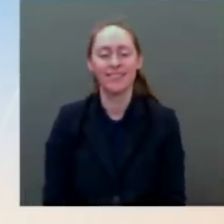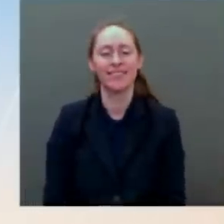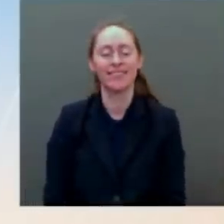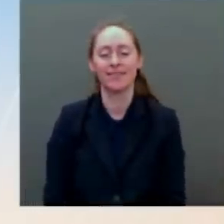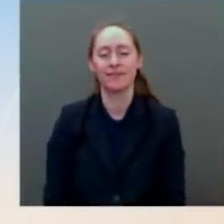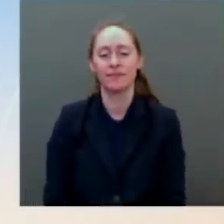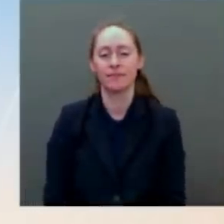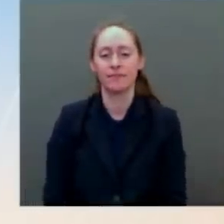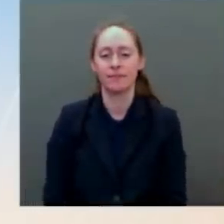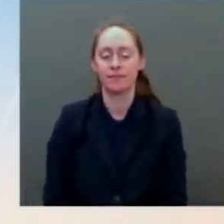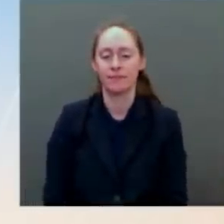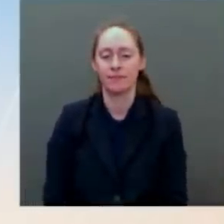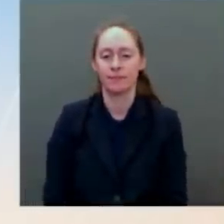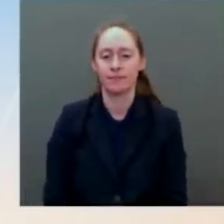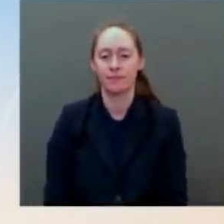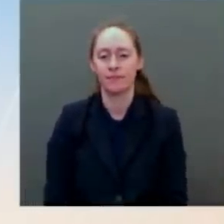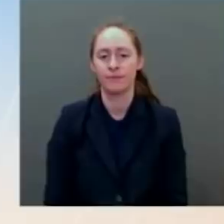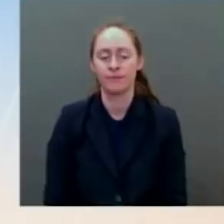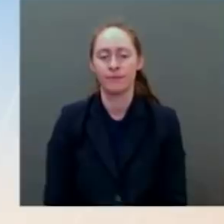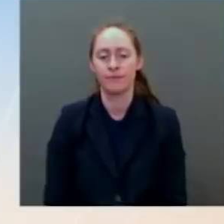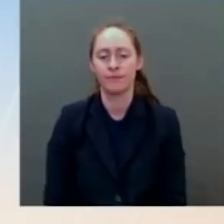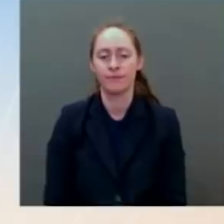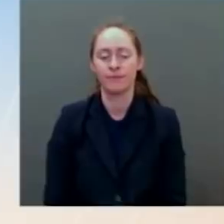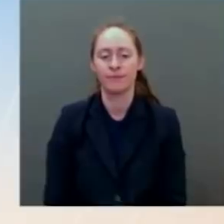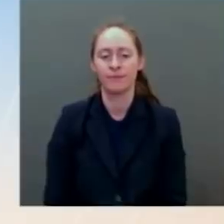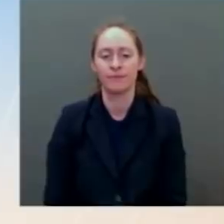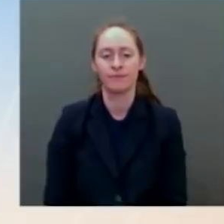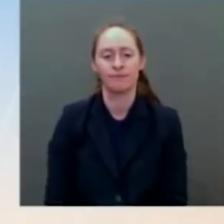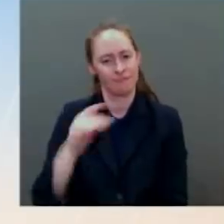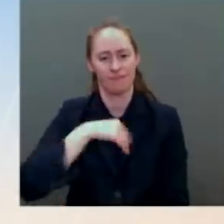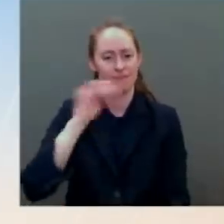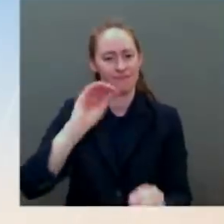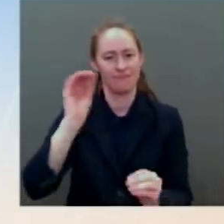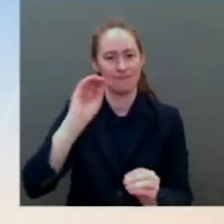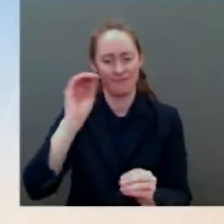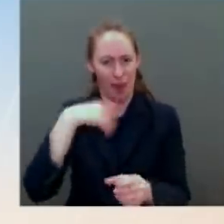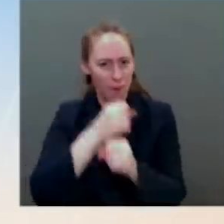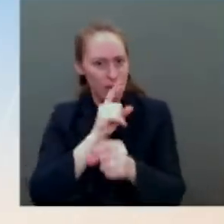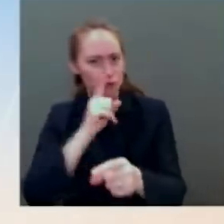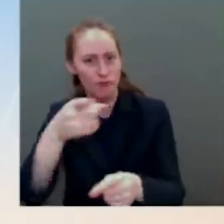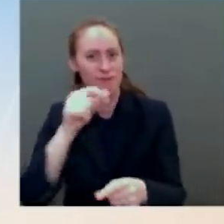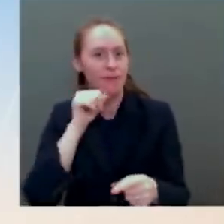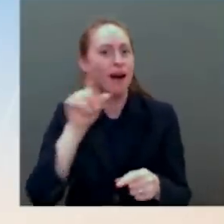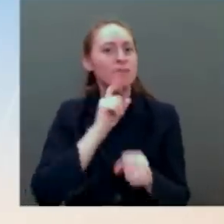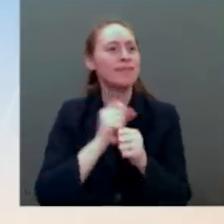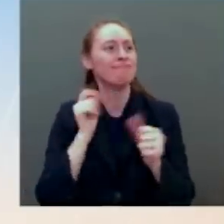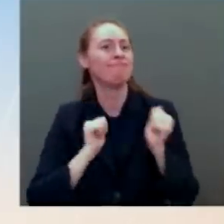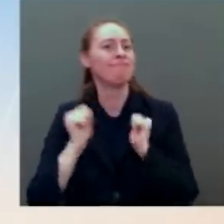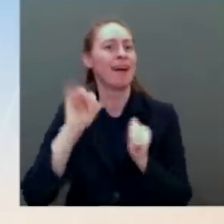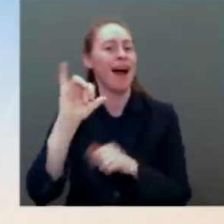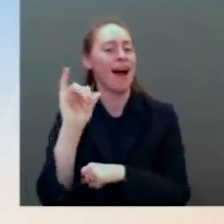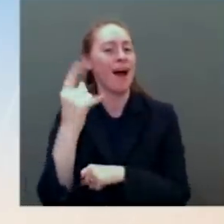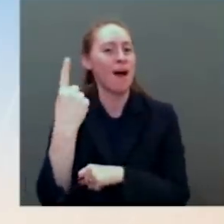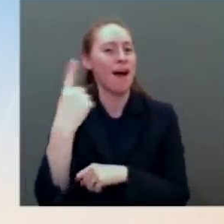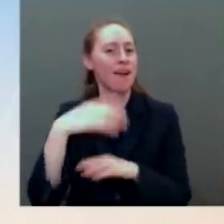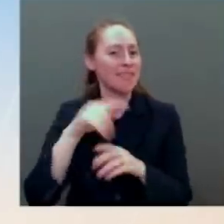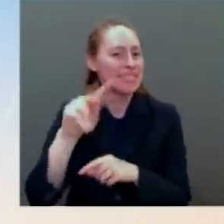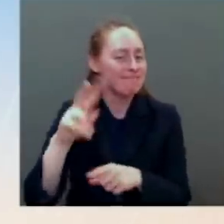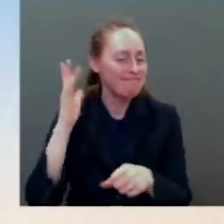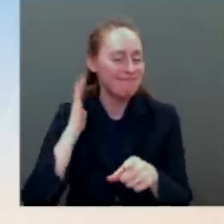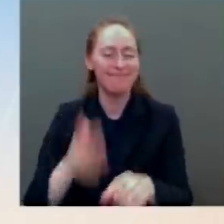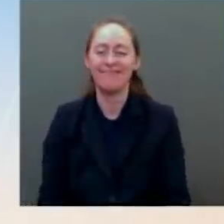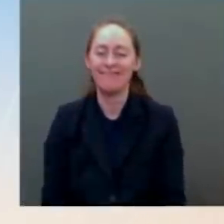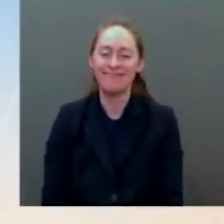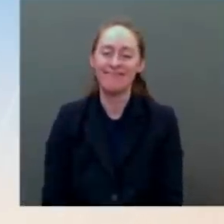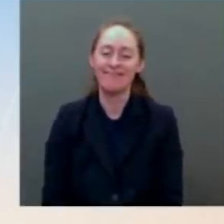TV. There you go. Most days. But these determinations, remember the masking guidance is green, yellow, and